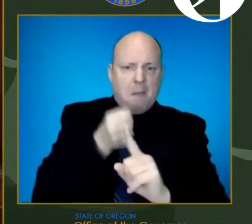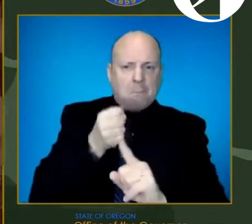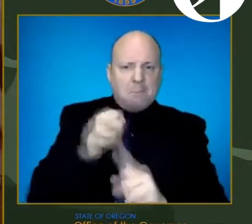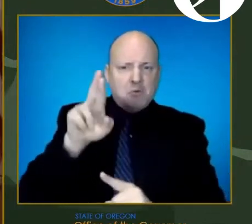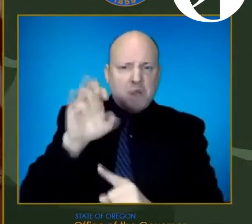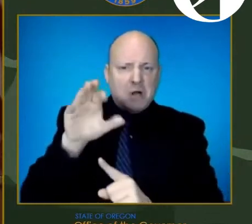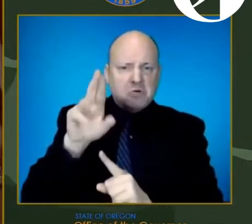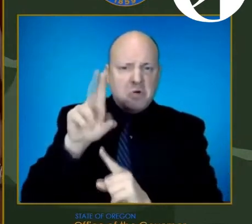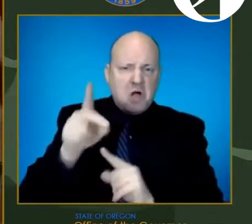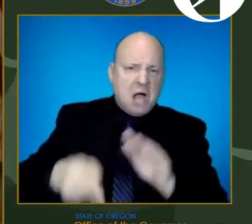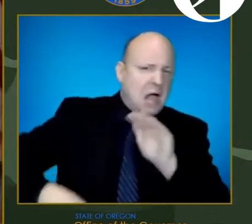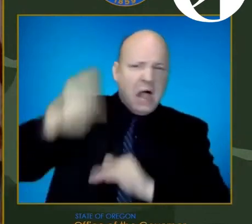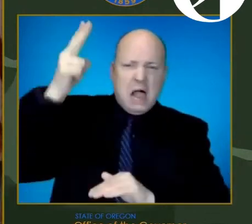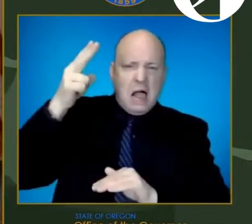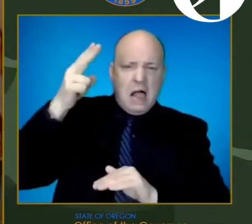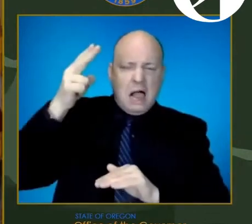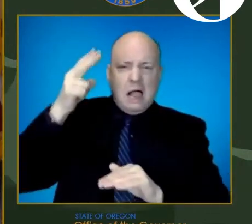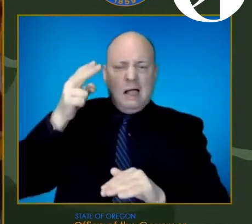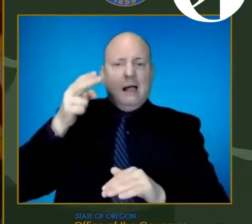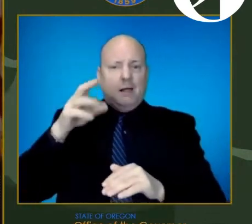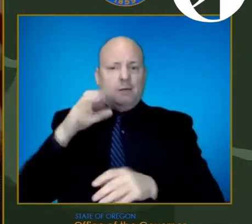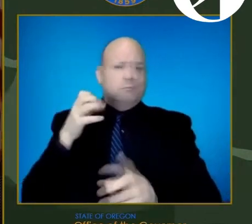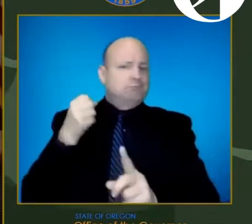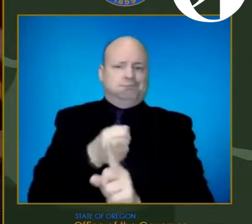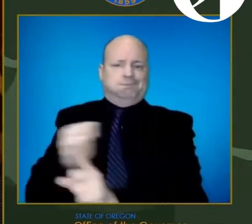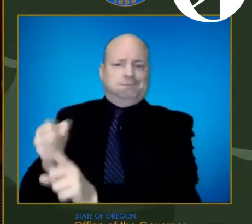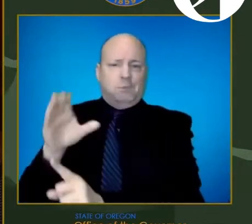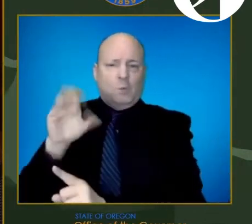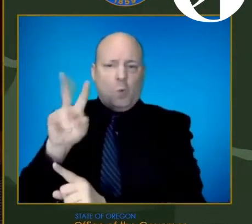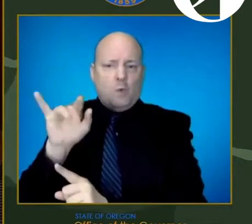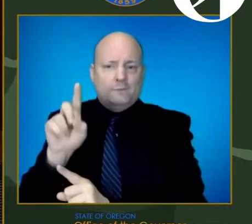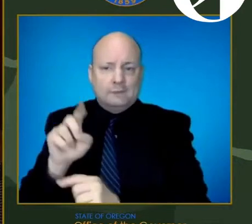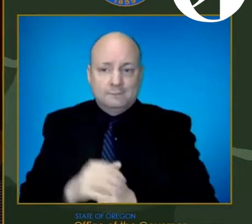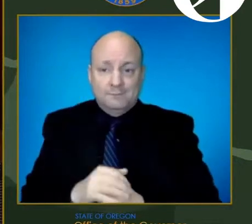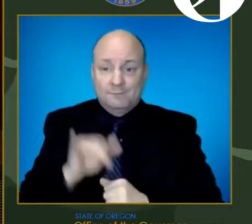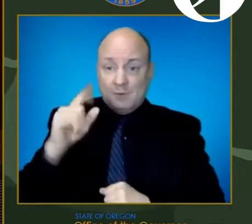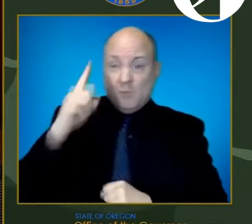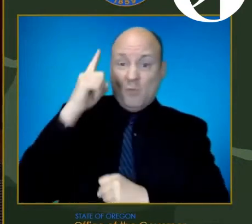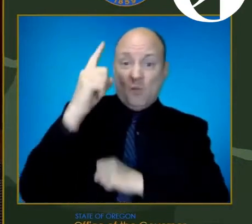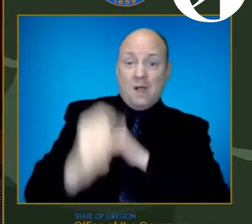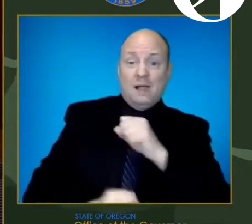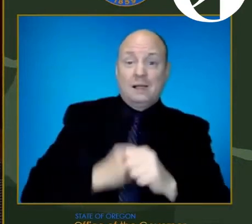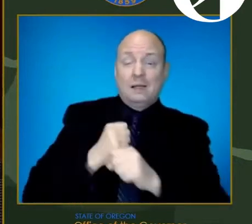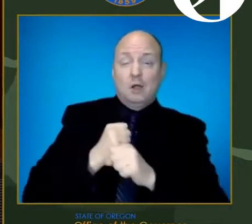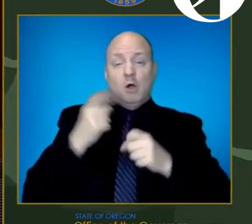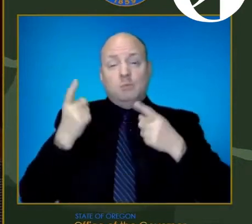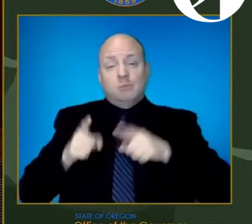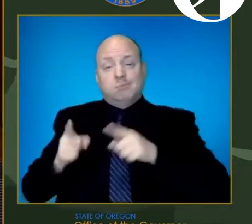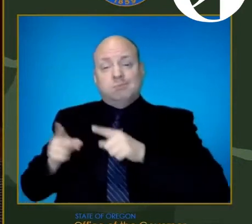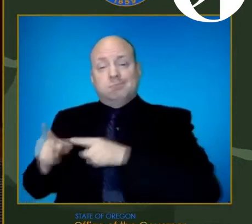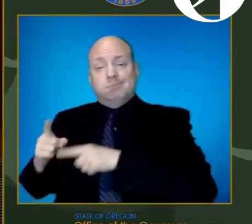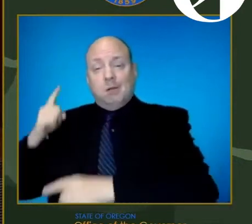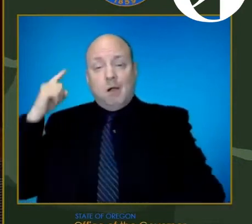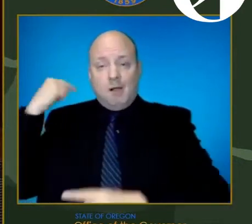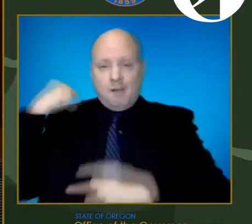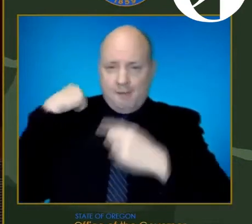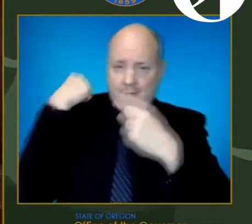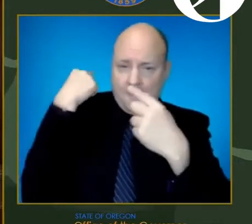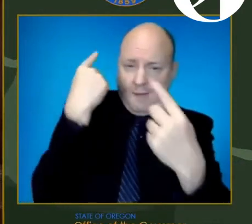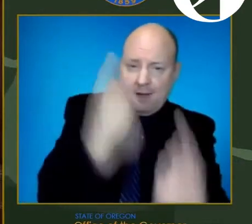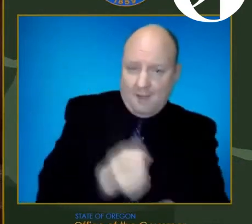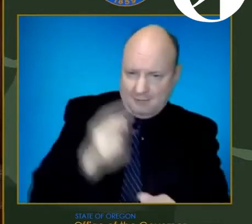country. Now, 1 year after we began to prepare for the pandemic, we can see the finish